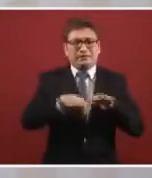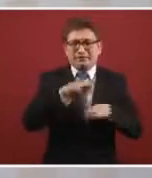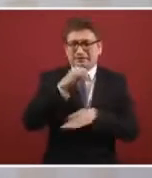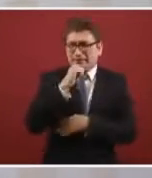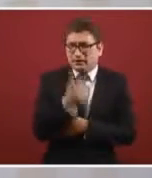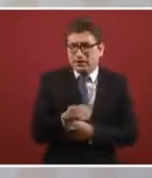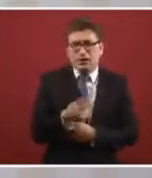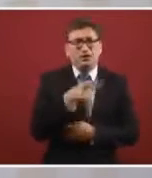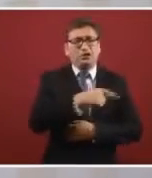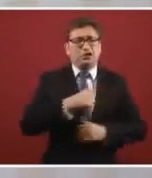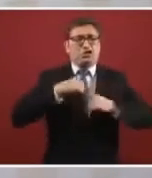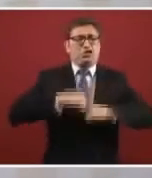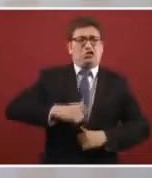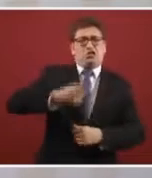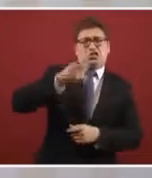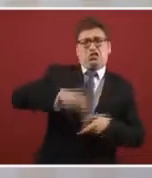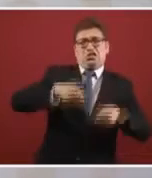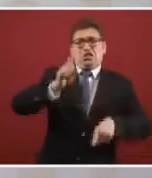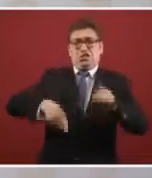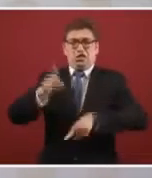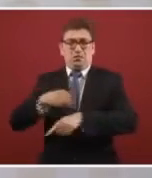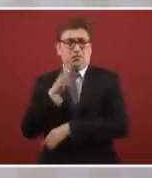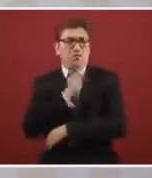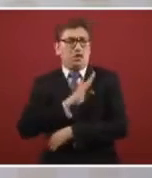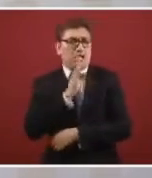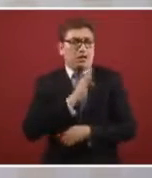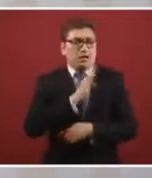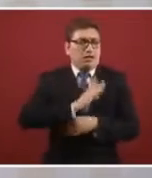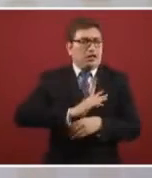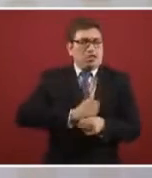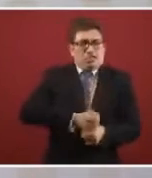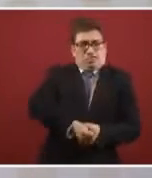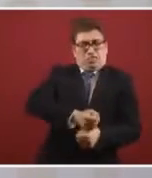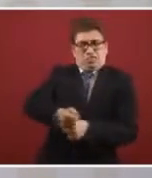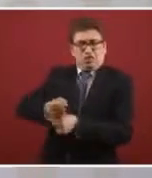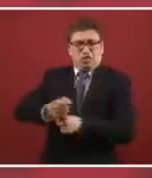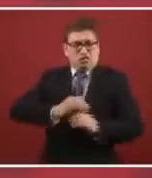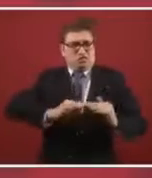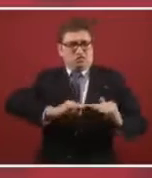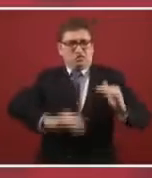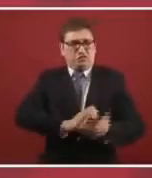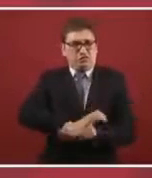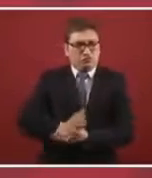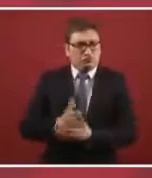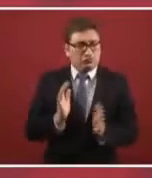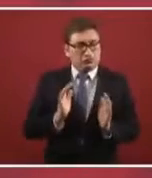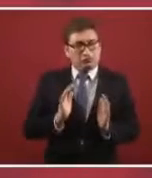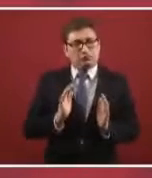Es un autoritario, He's authoritarian. represor. He's a repressor.